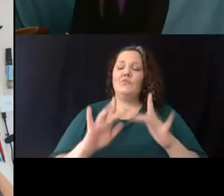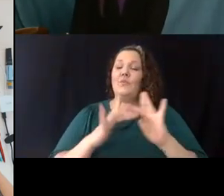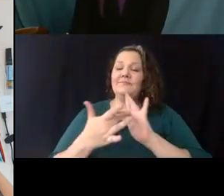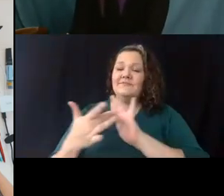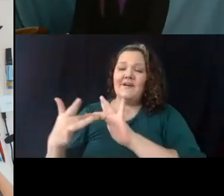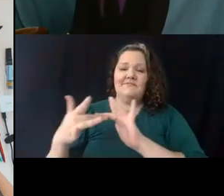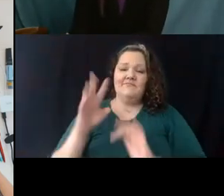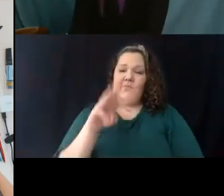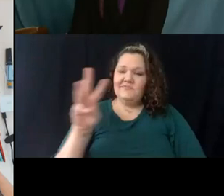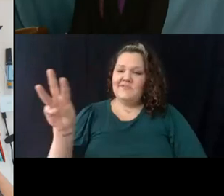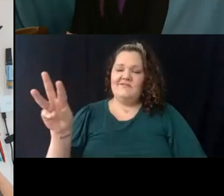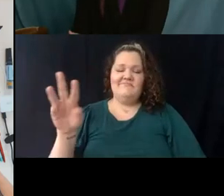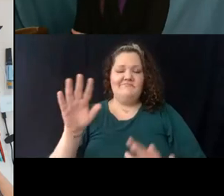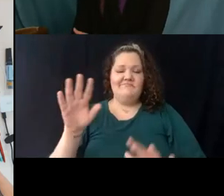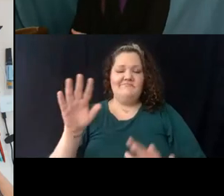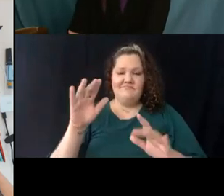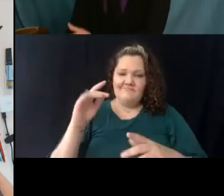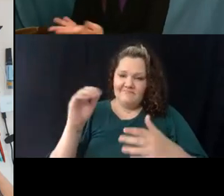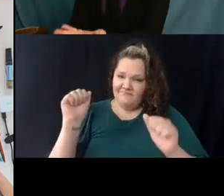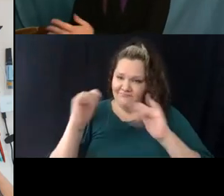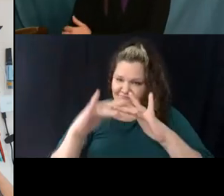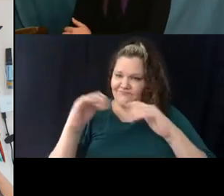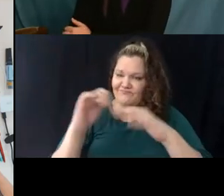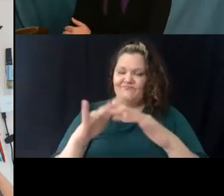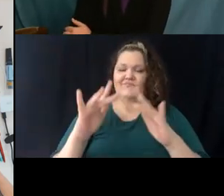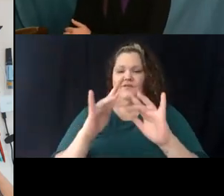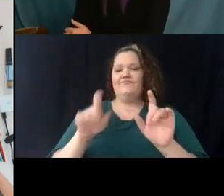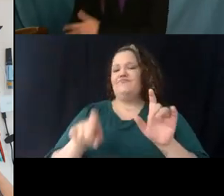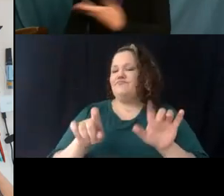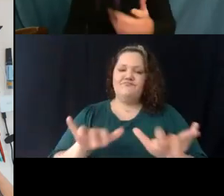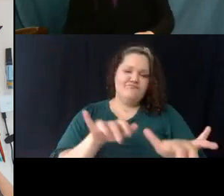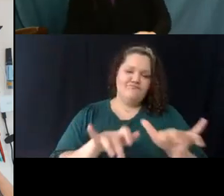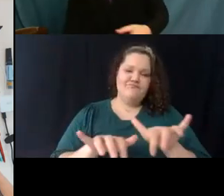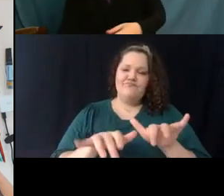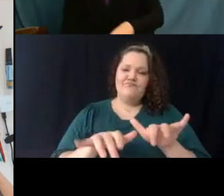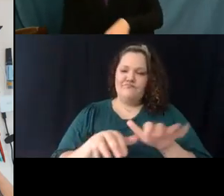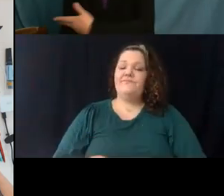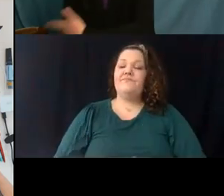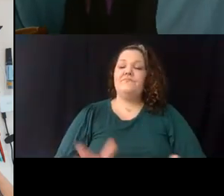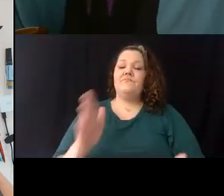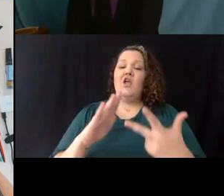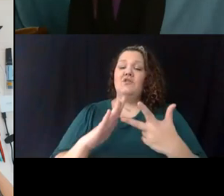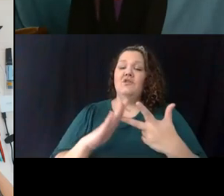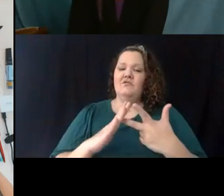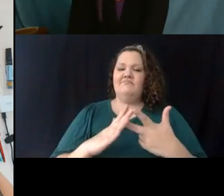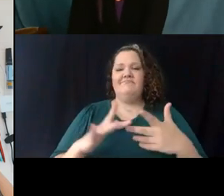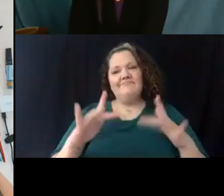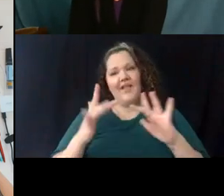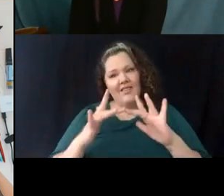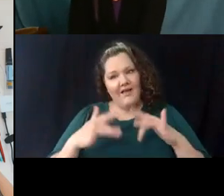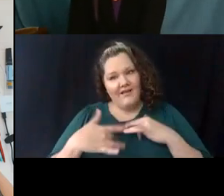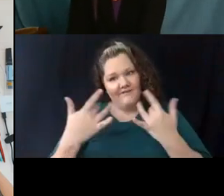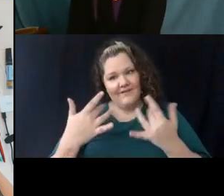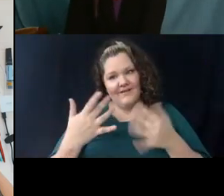media is definitely huge. We'll talk about that. Websites and web pages, just like everybody else, they search for information, they want to